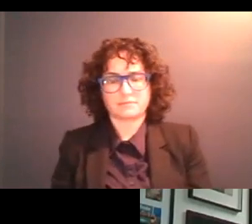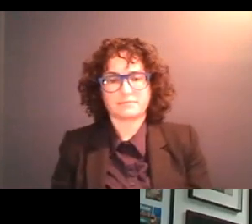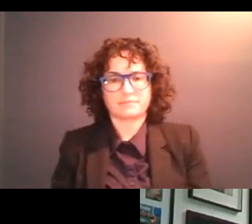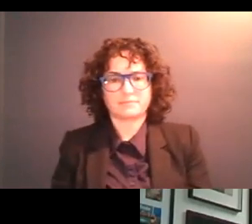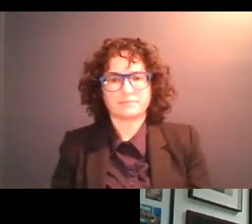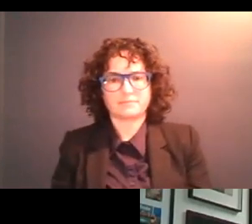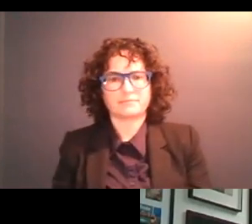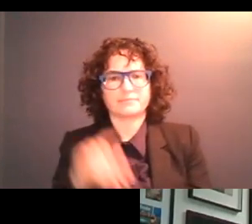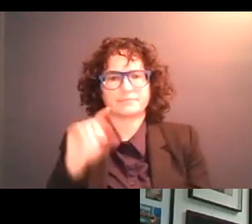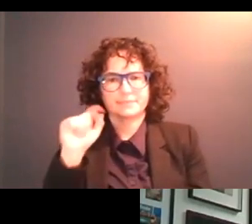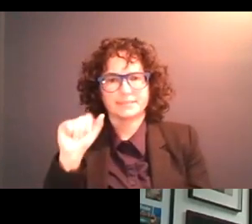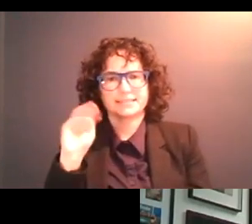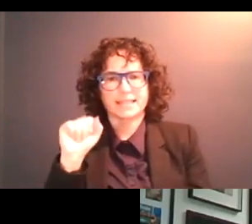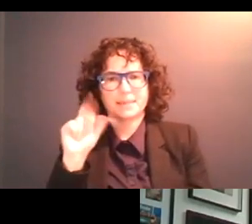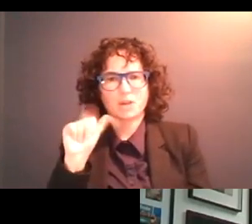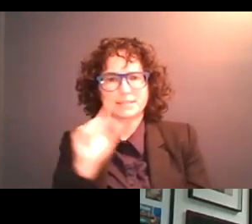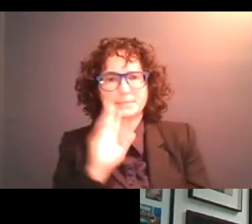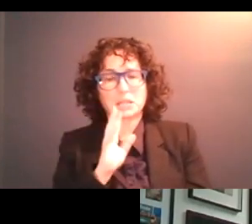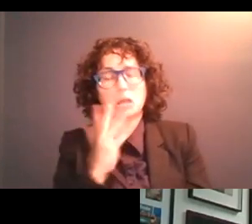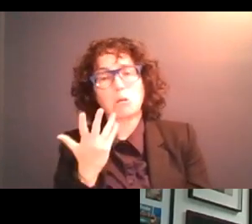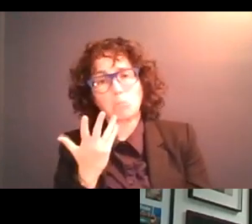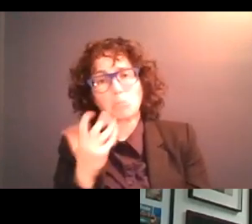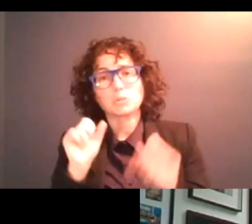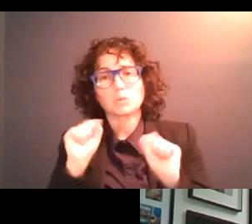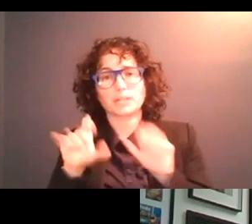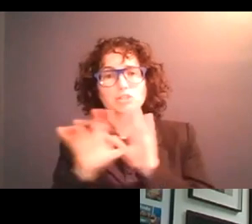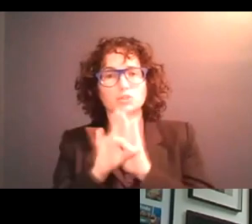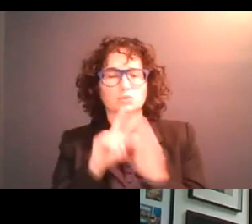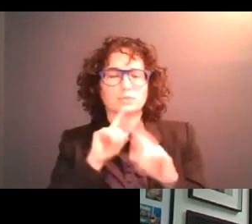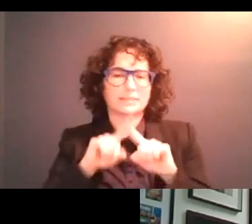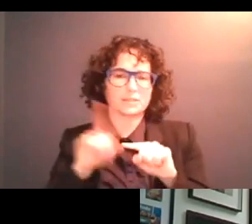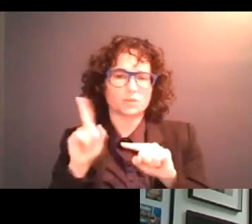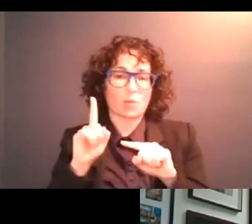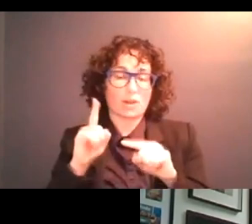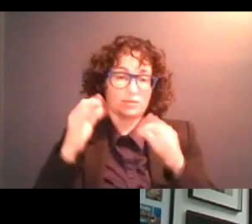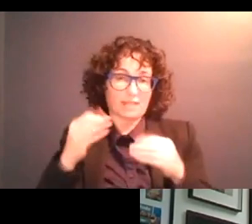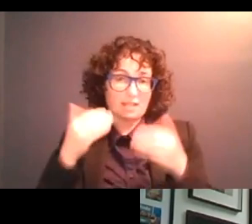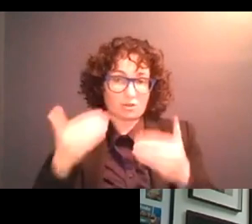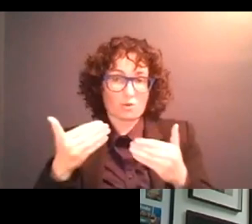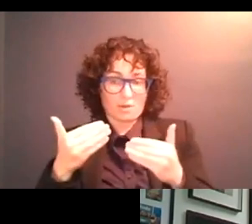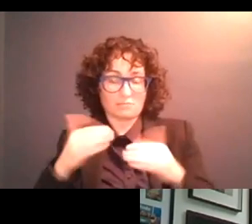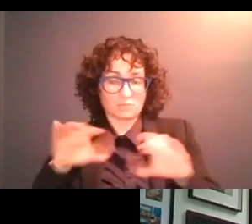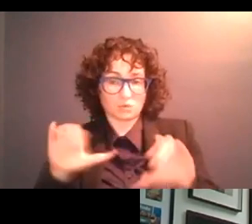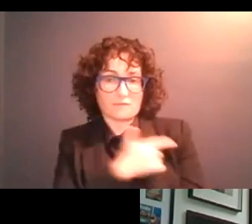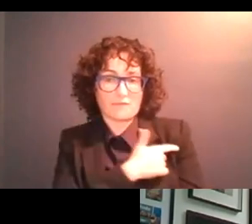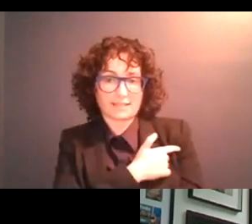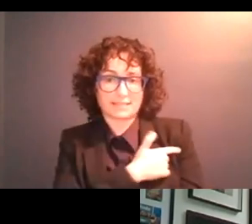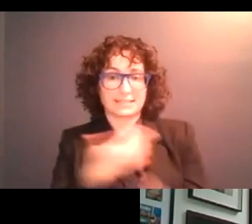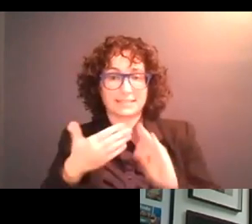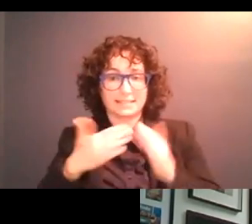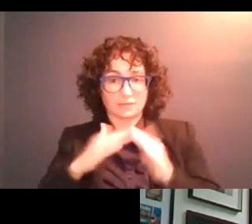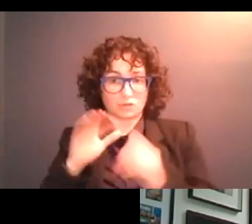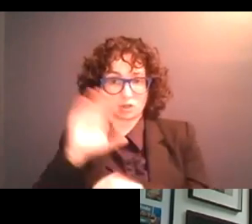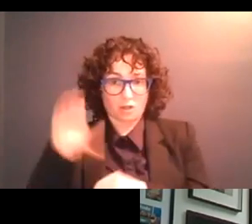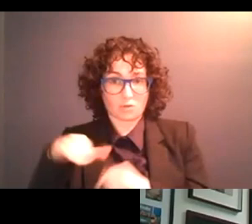Well, there are ways to choose, a lot of which is dependent on where you choose to go get a vaccine. The city of Chicago does